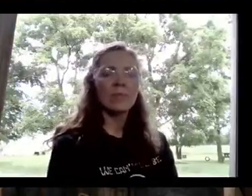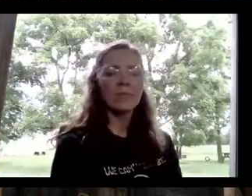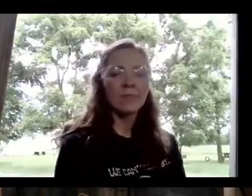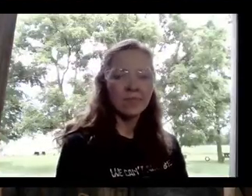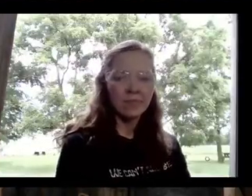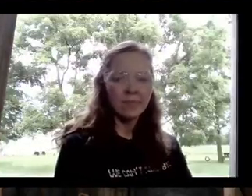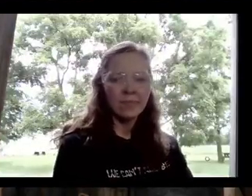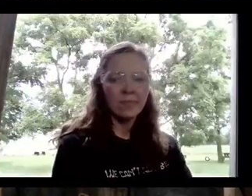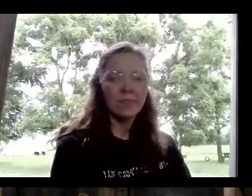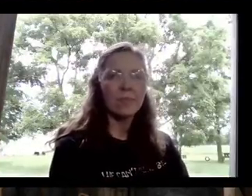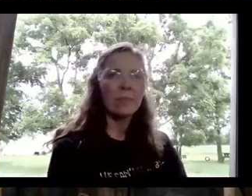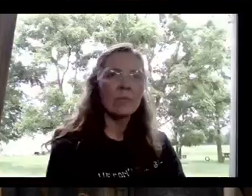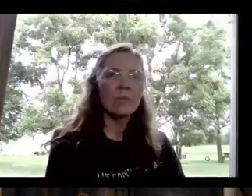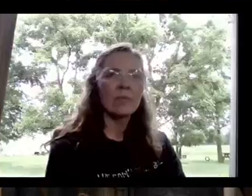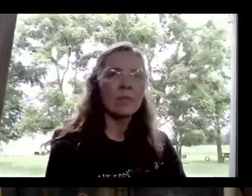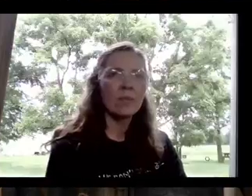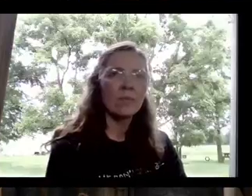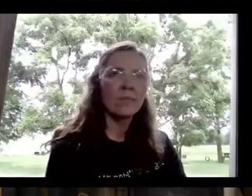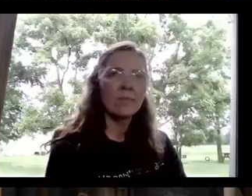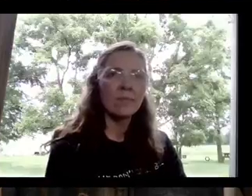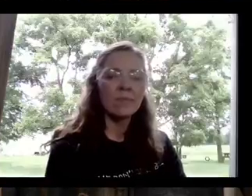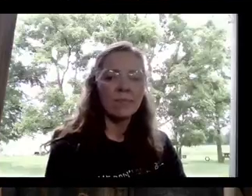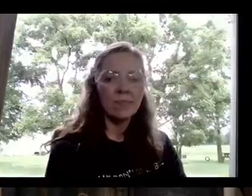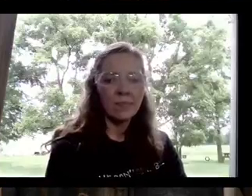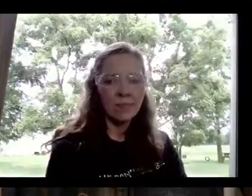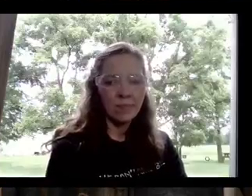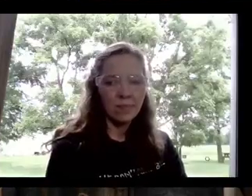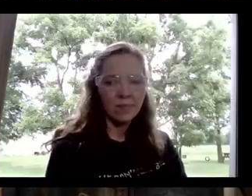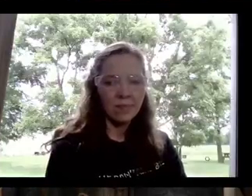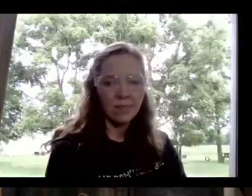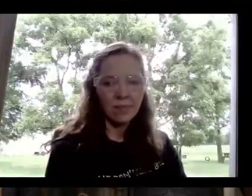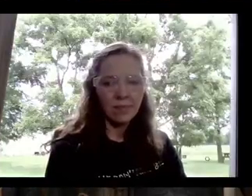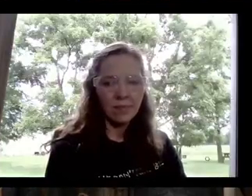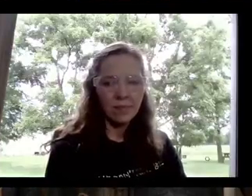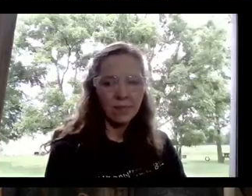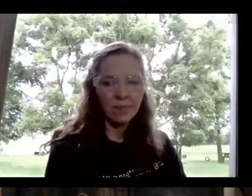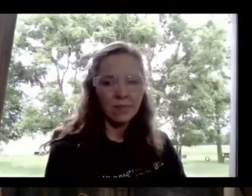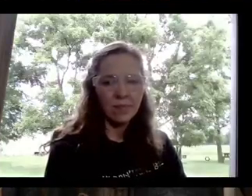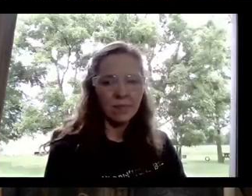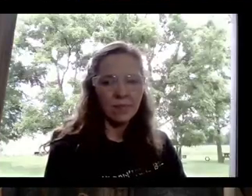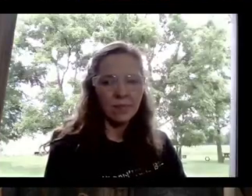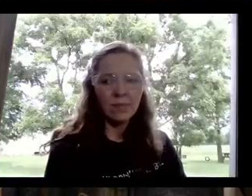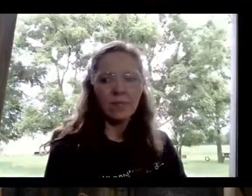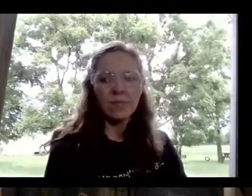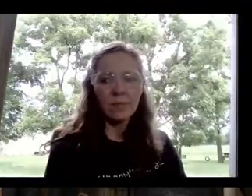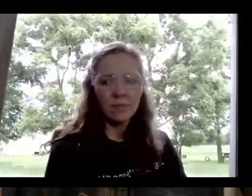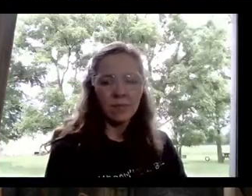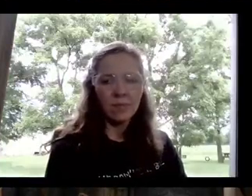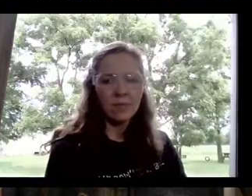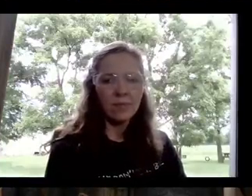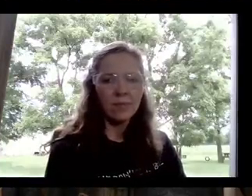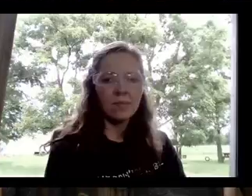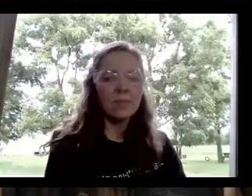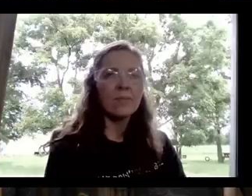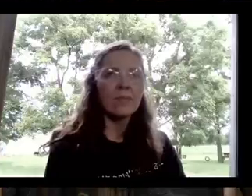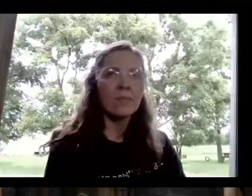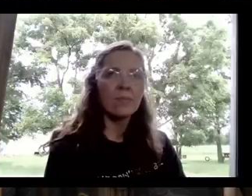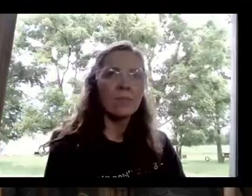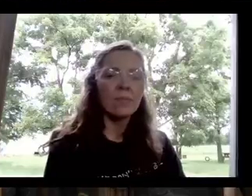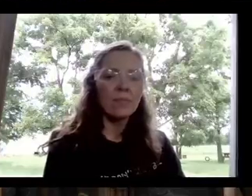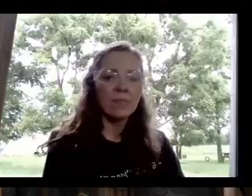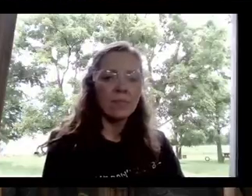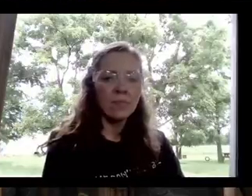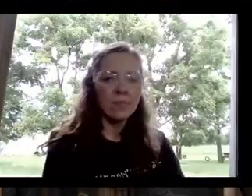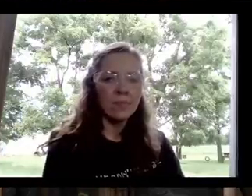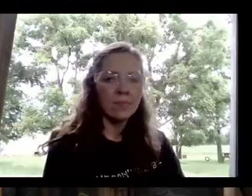gas. Gas is not better than coal. It just, the work dictates what item you use or what tool